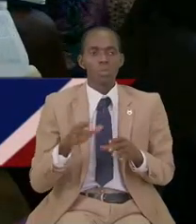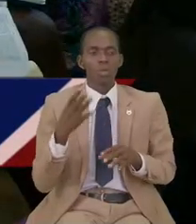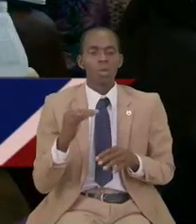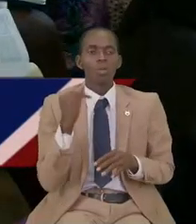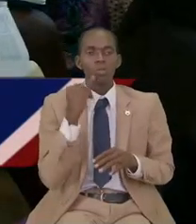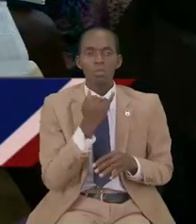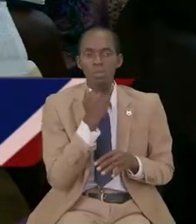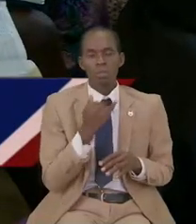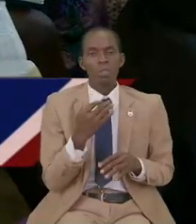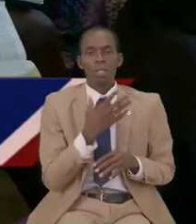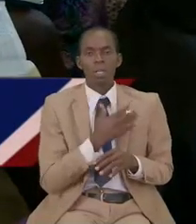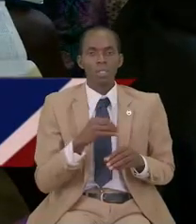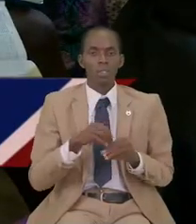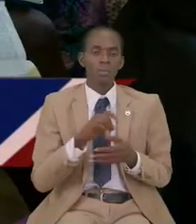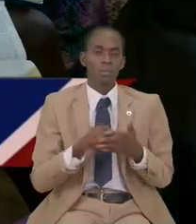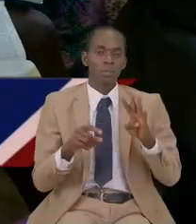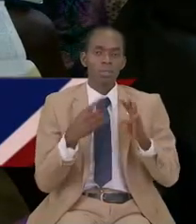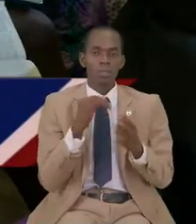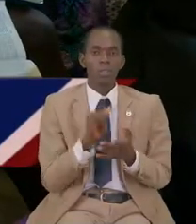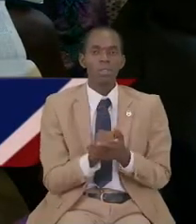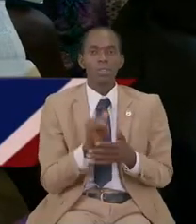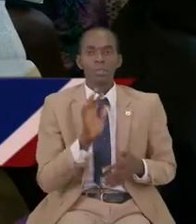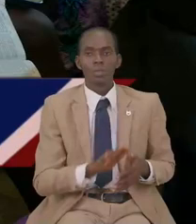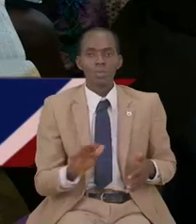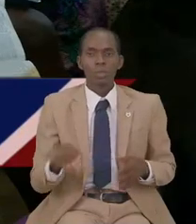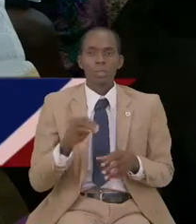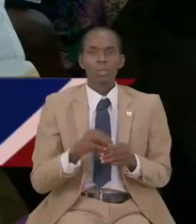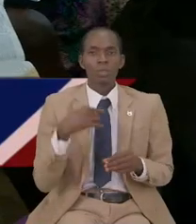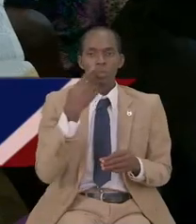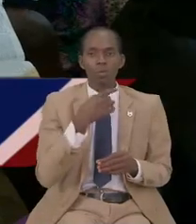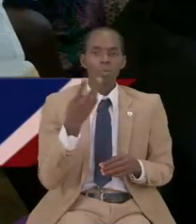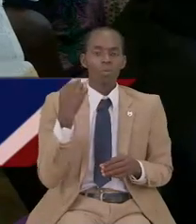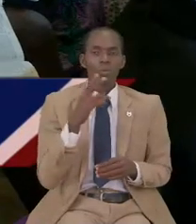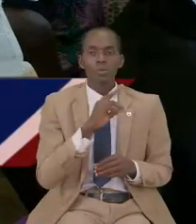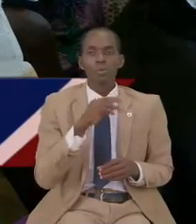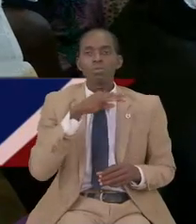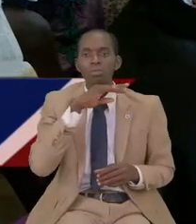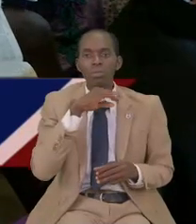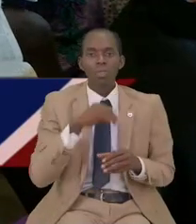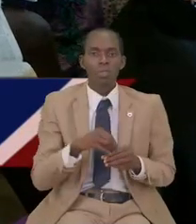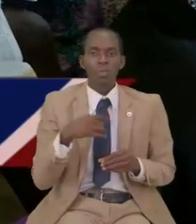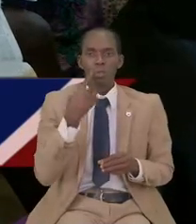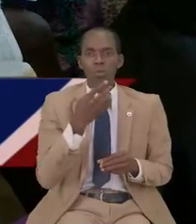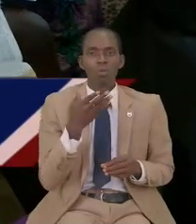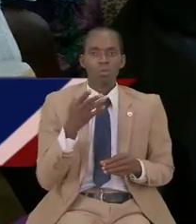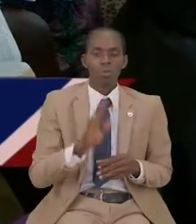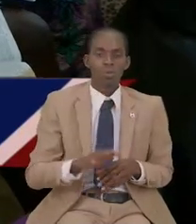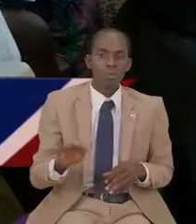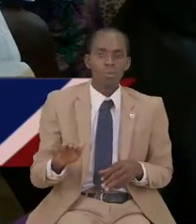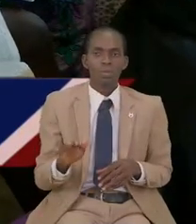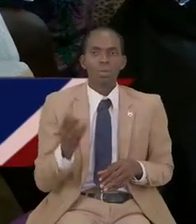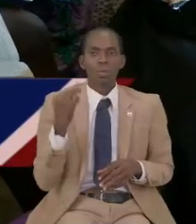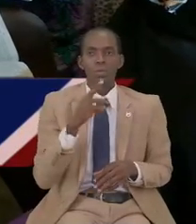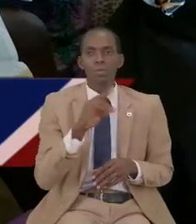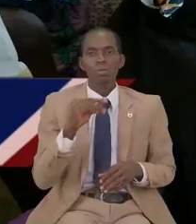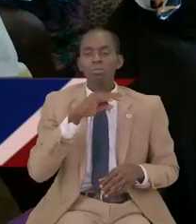4. In verse 4, it says, children in whom was no blemish. In whom, children in whom was